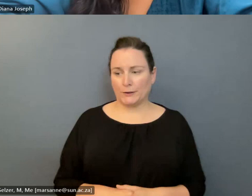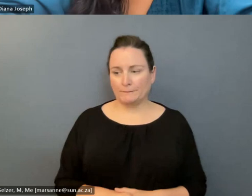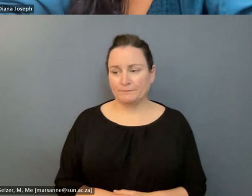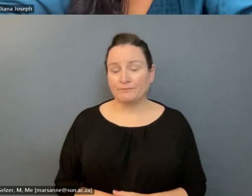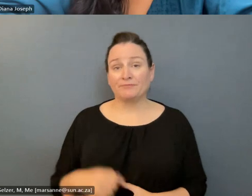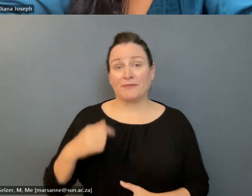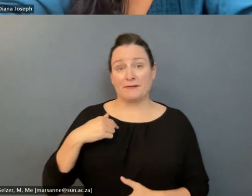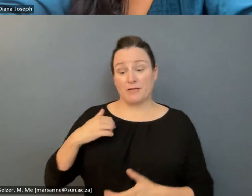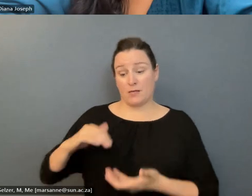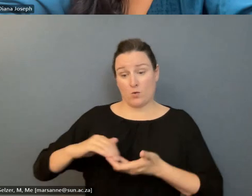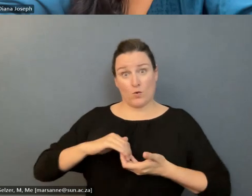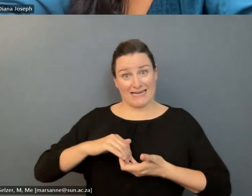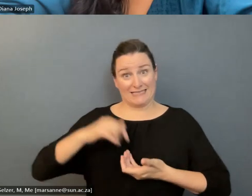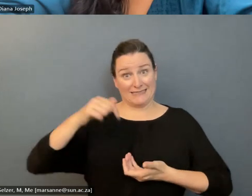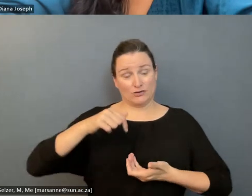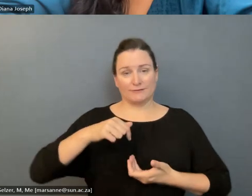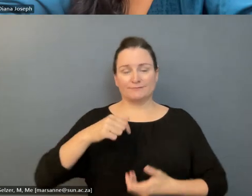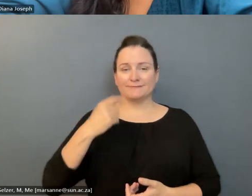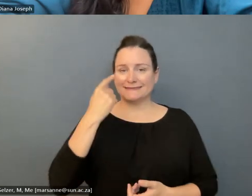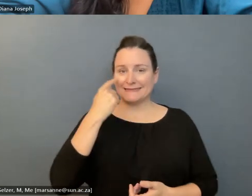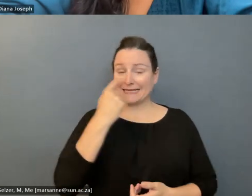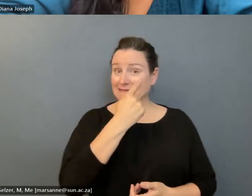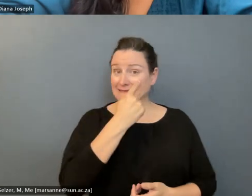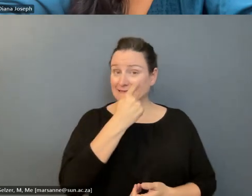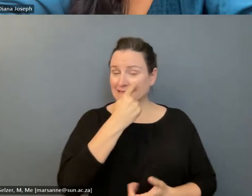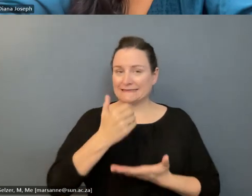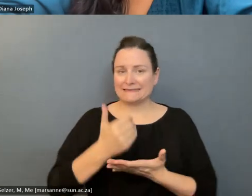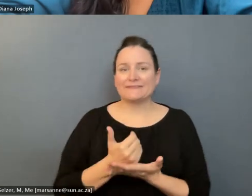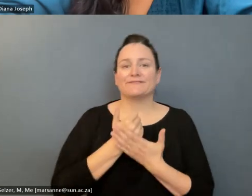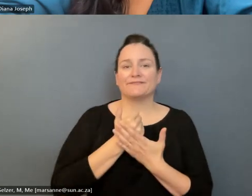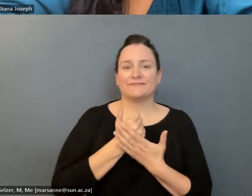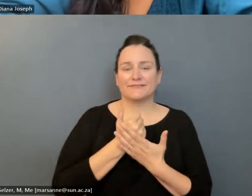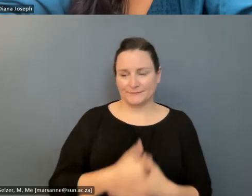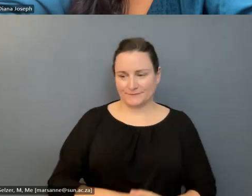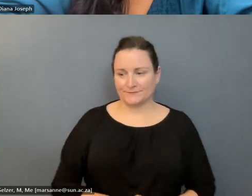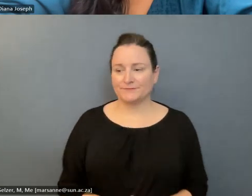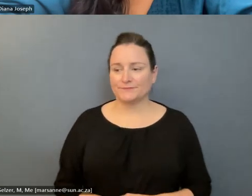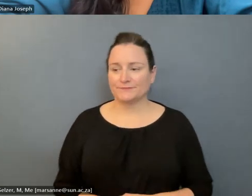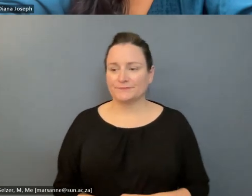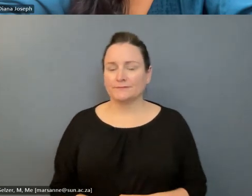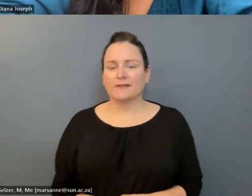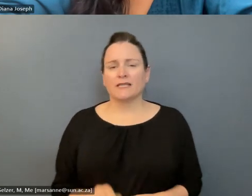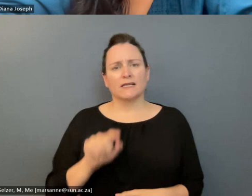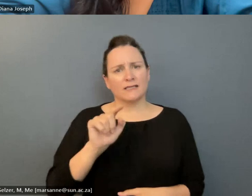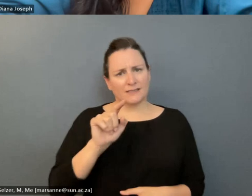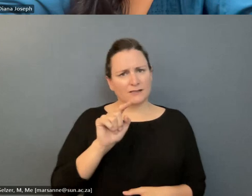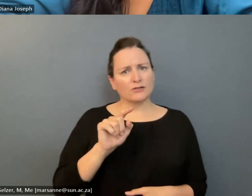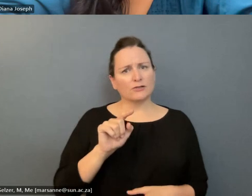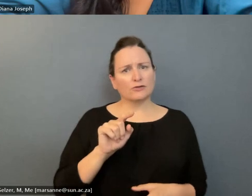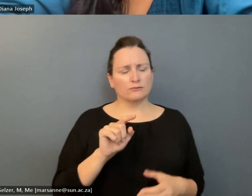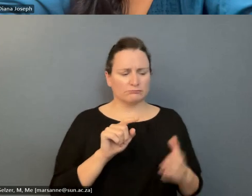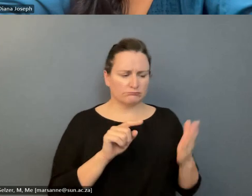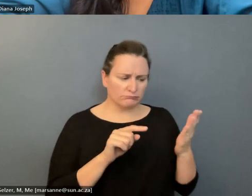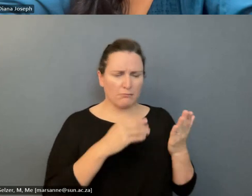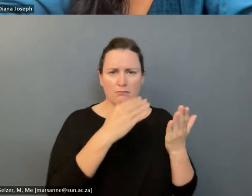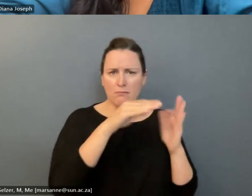in quite a lot of these presentations, there were talks about individual learning plans for children with